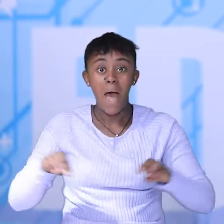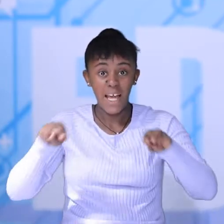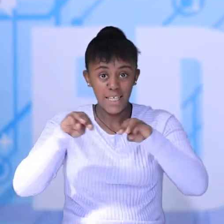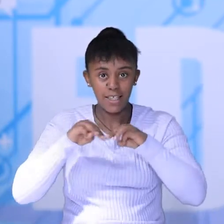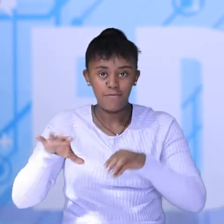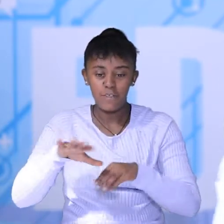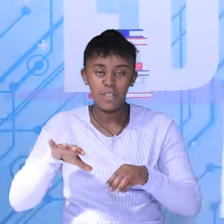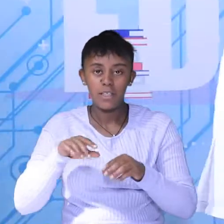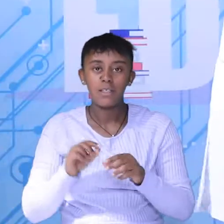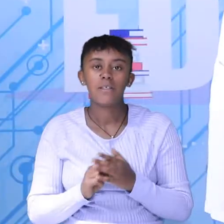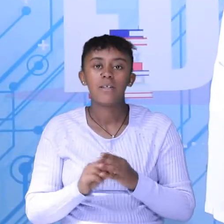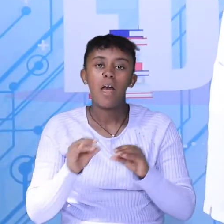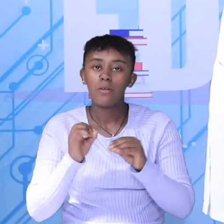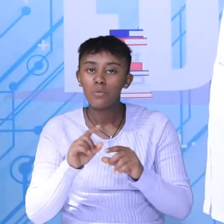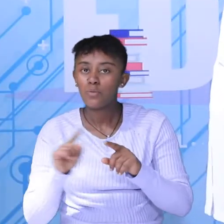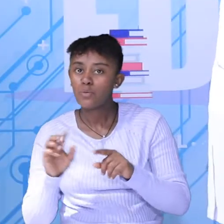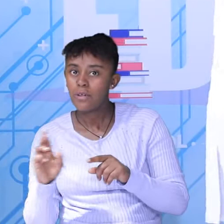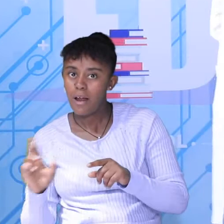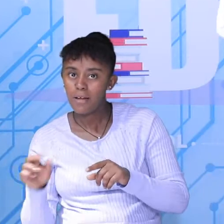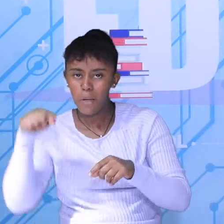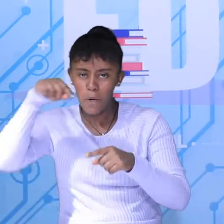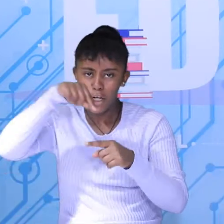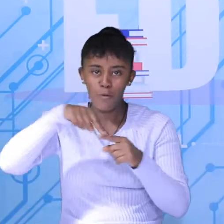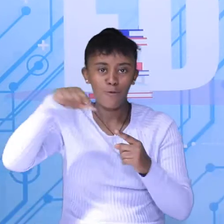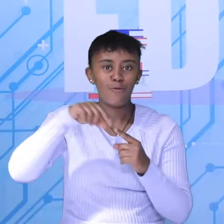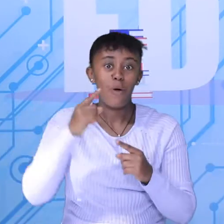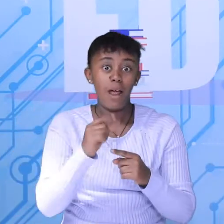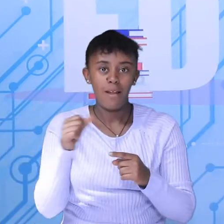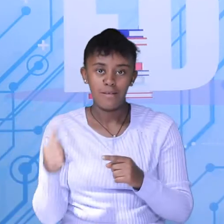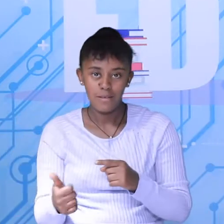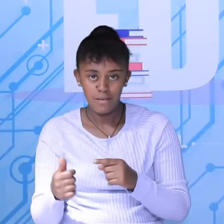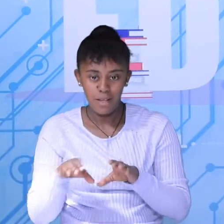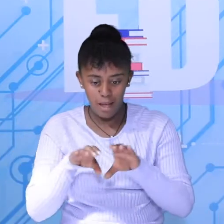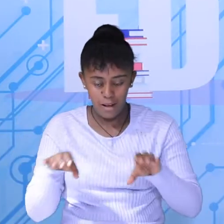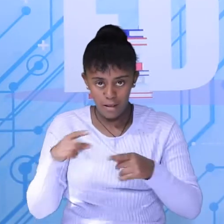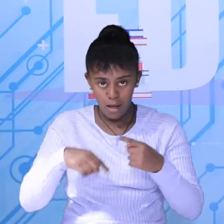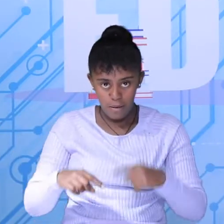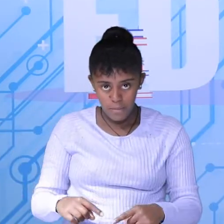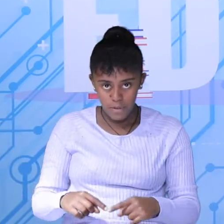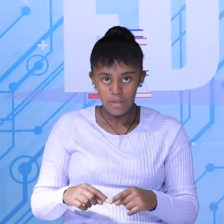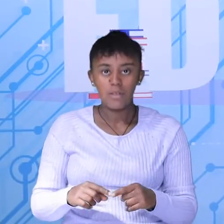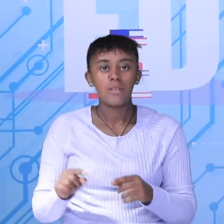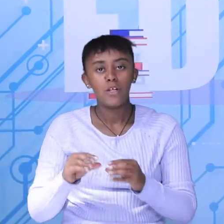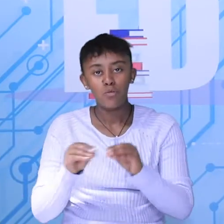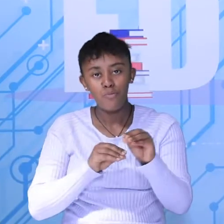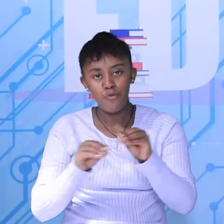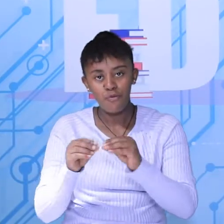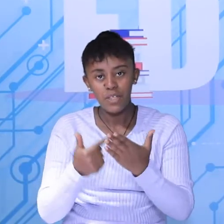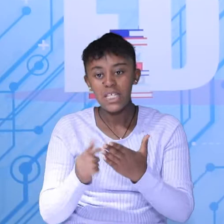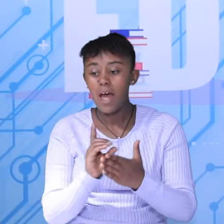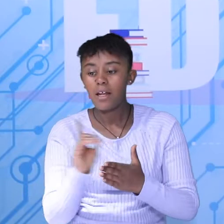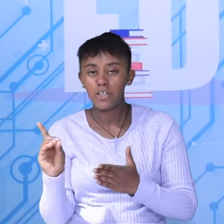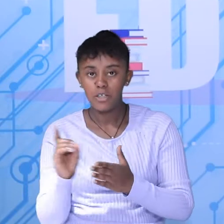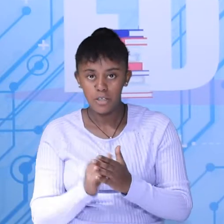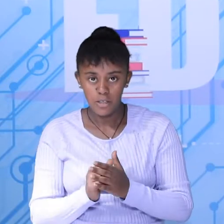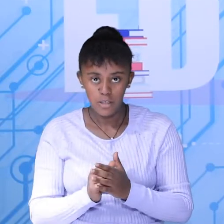the right. They are perpendicular to one another. Then the current comes here and tends to move in this direction.